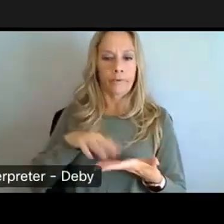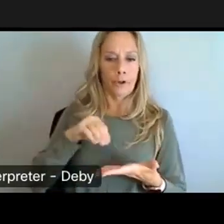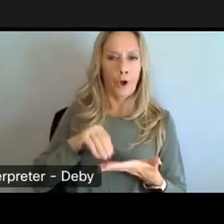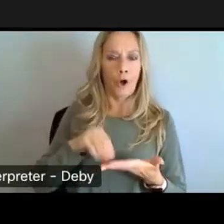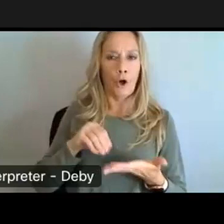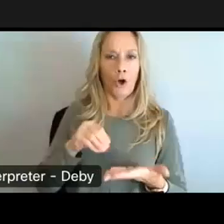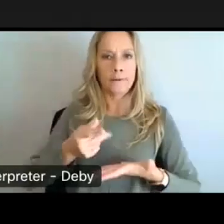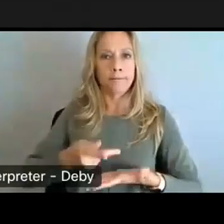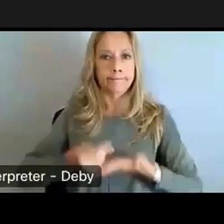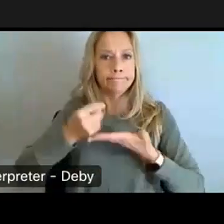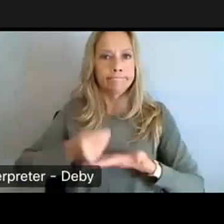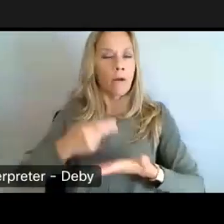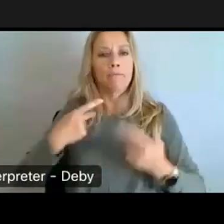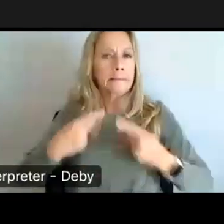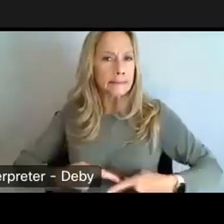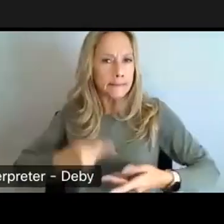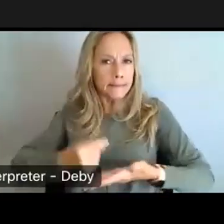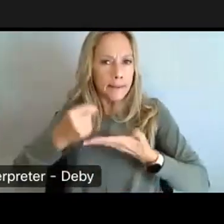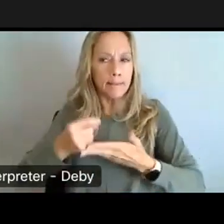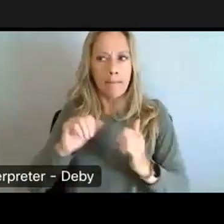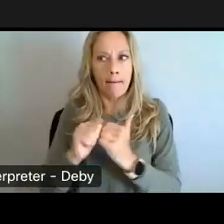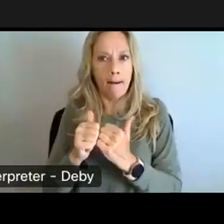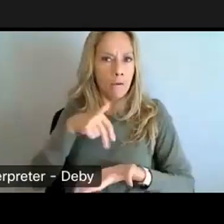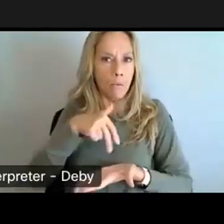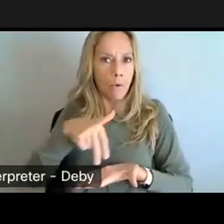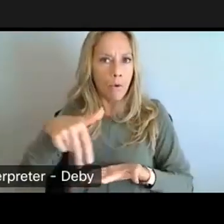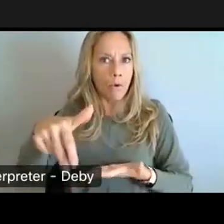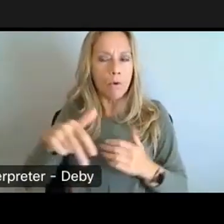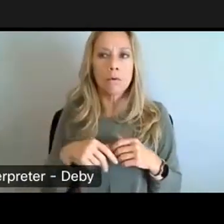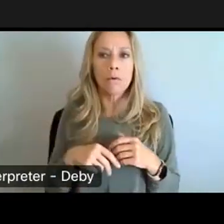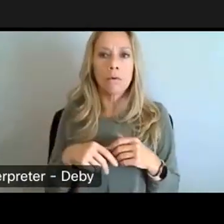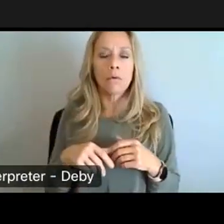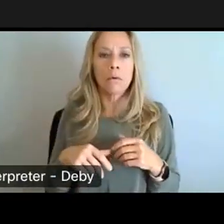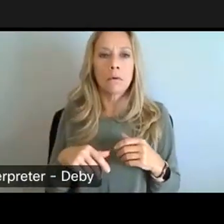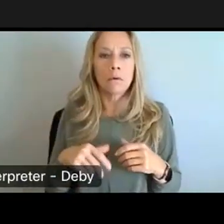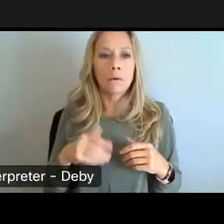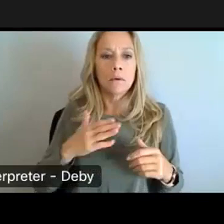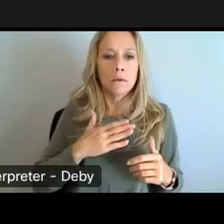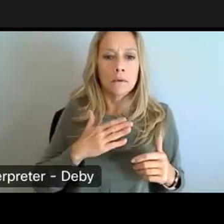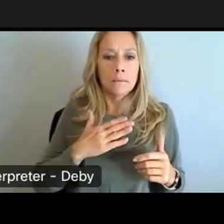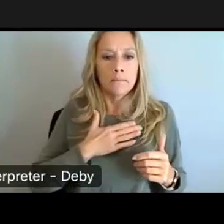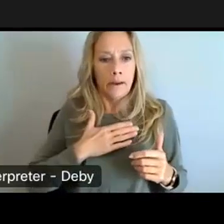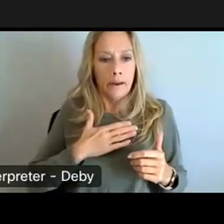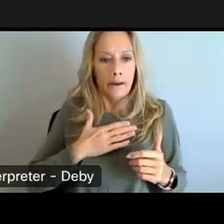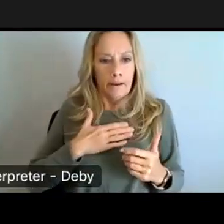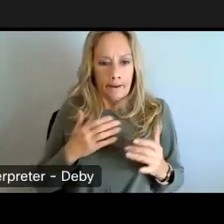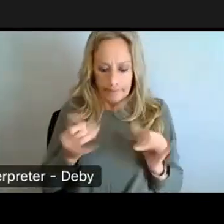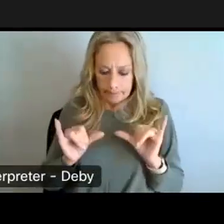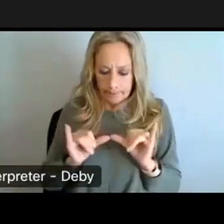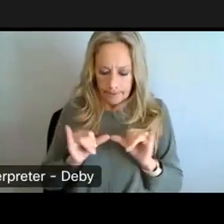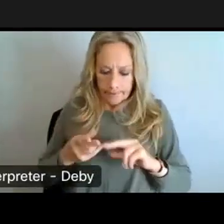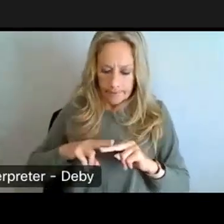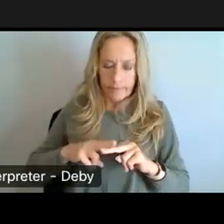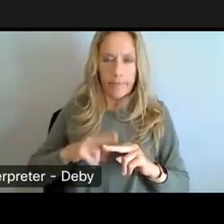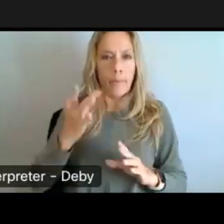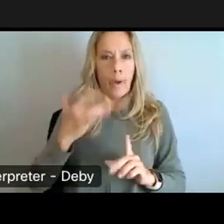walk again. They had to get my size back up. They had to get my health. I was still having